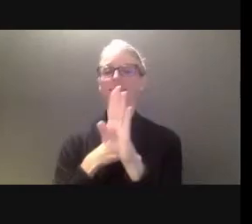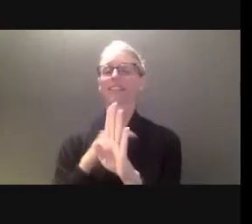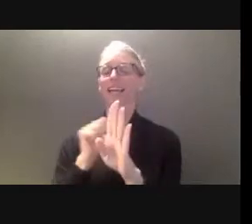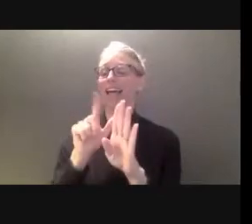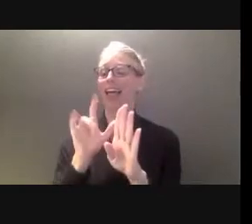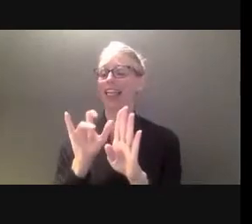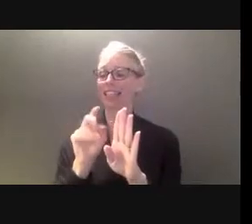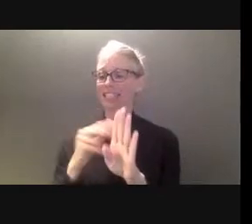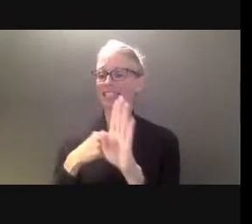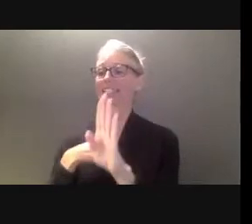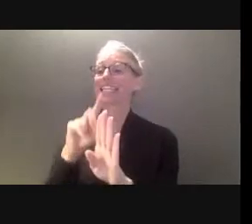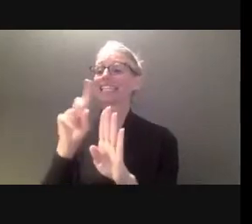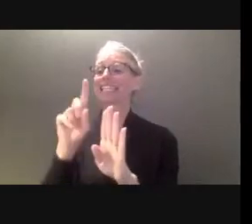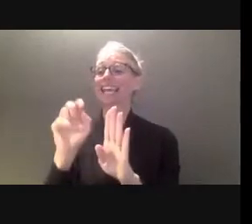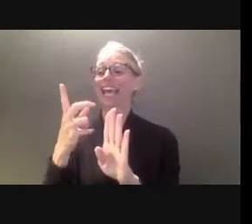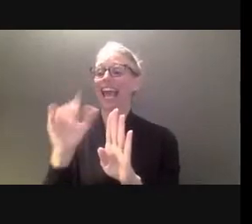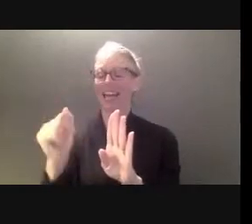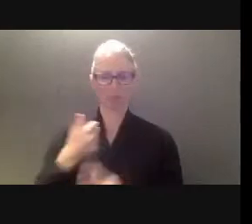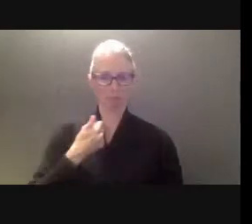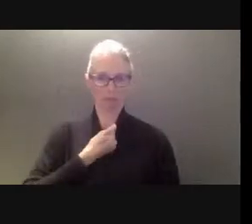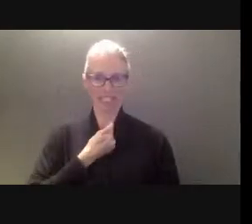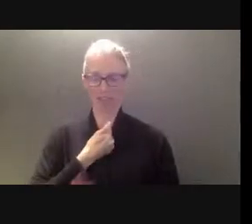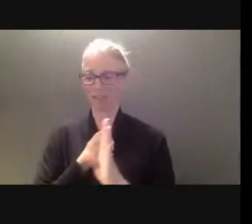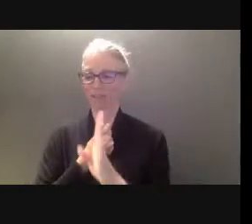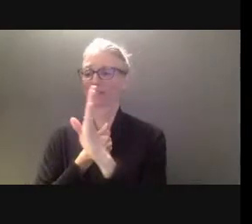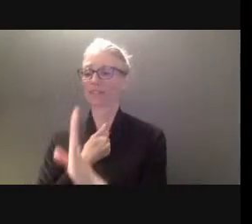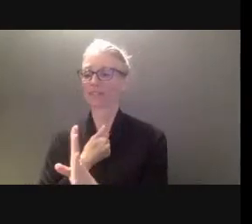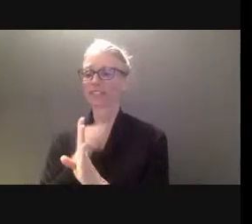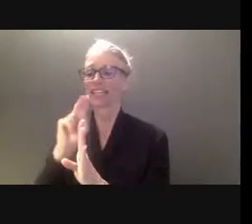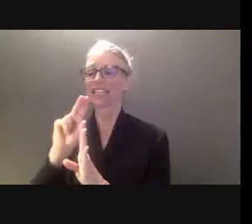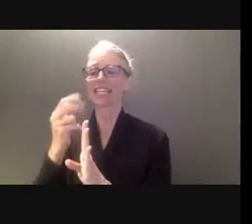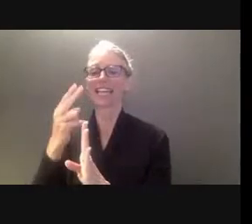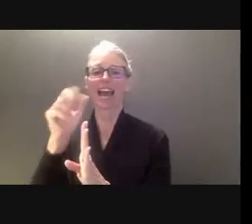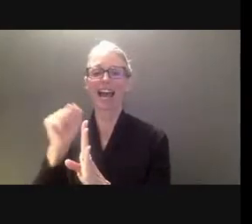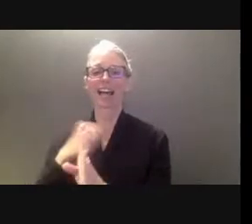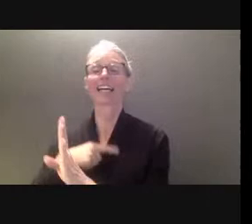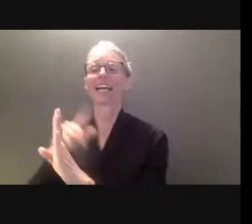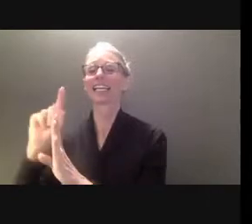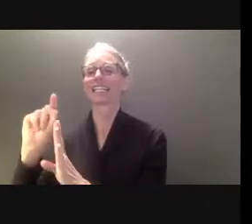Ziad, myself, Neha, and Tilak.